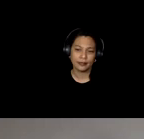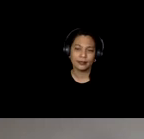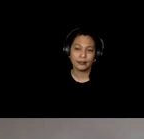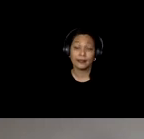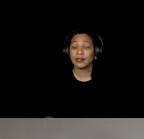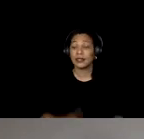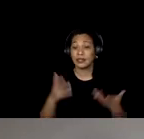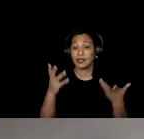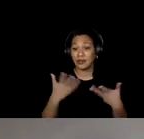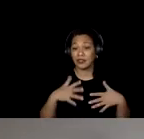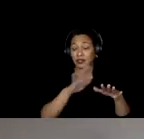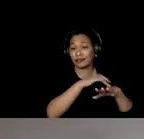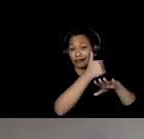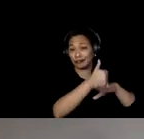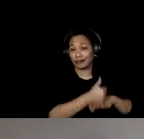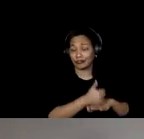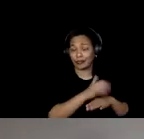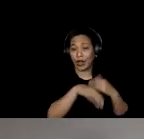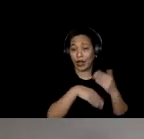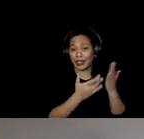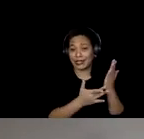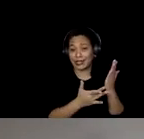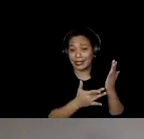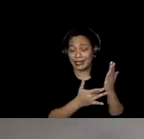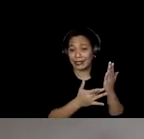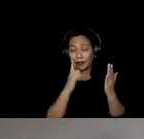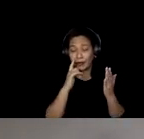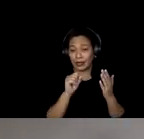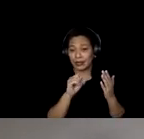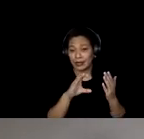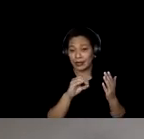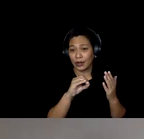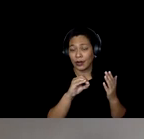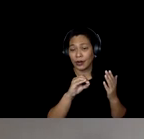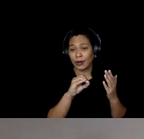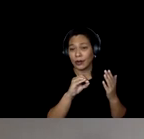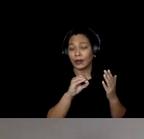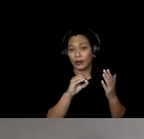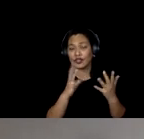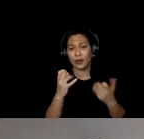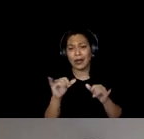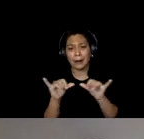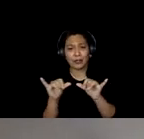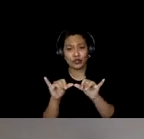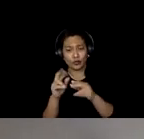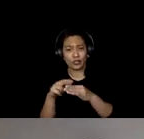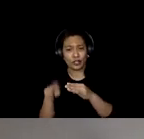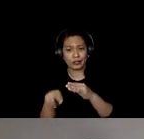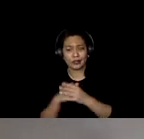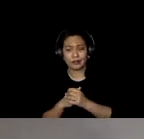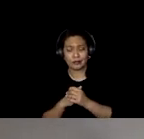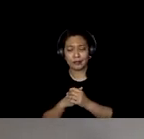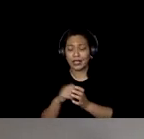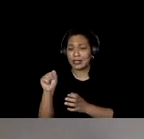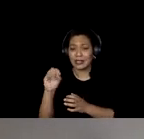after you've implemented all of these SEO techniques, or not even all of them, just some of them, you don't have to do all of them, you'll want to measure the results. Like I said,